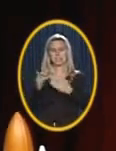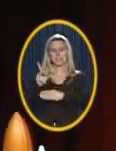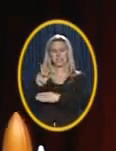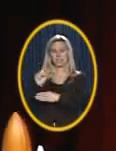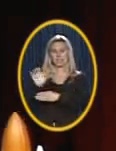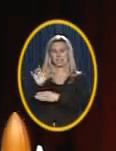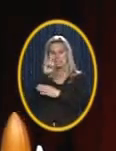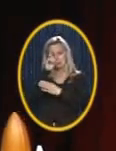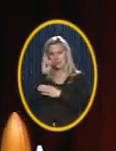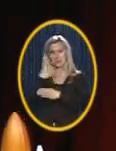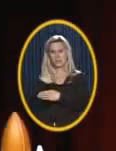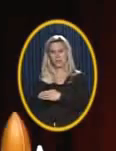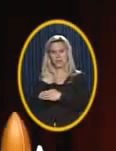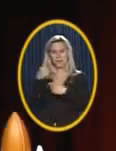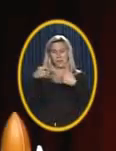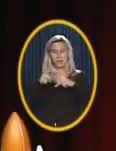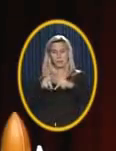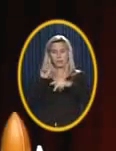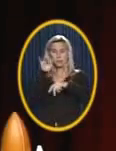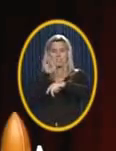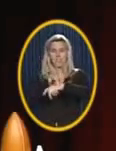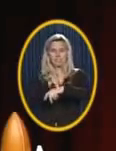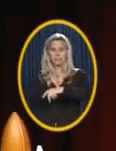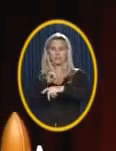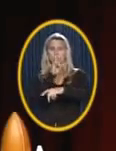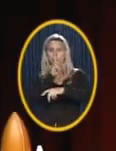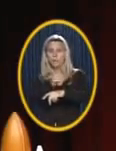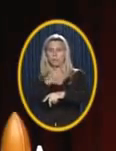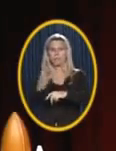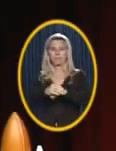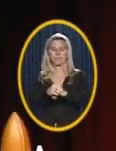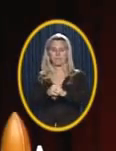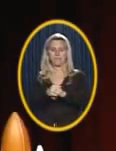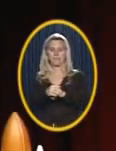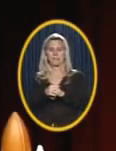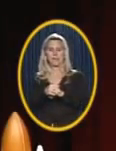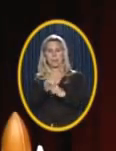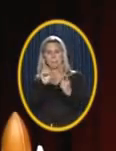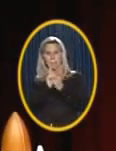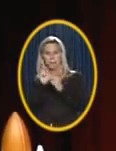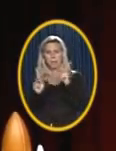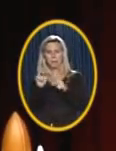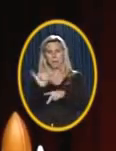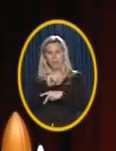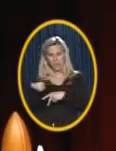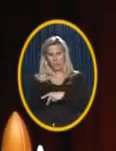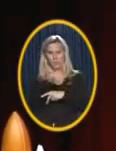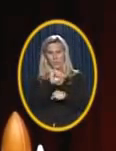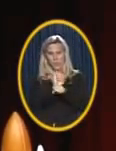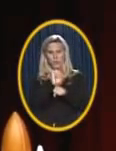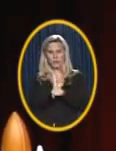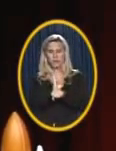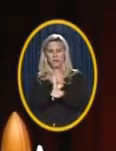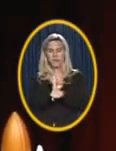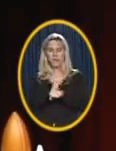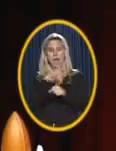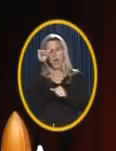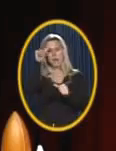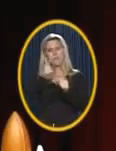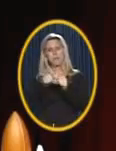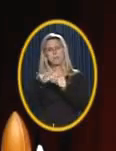KSC, because we got a chance to touch the hardware and interface with people like yourselves who were working on it. I recall about a